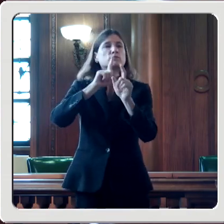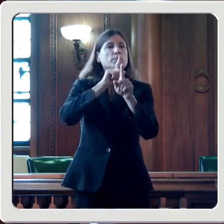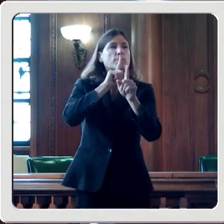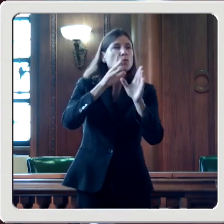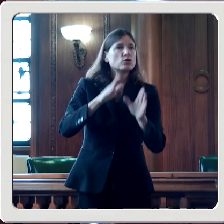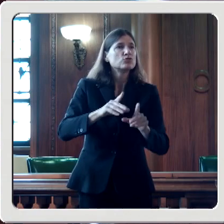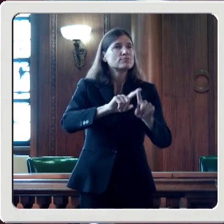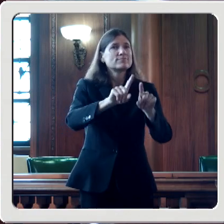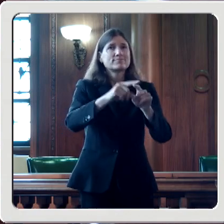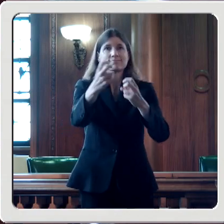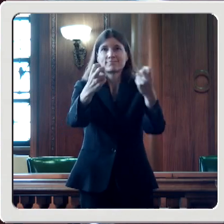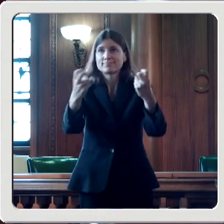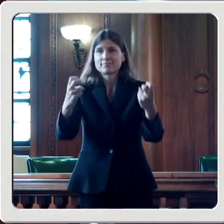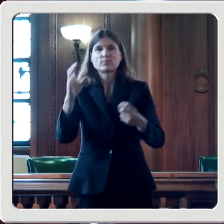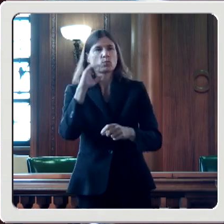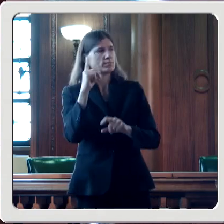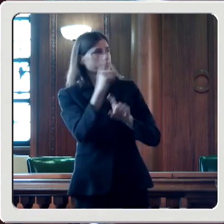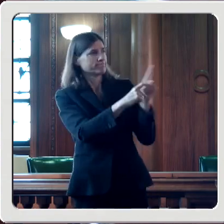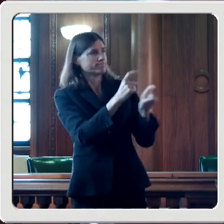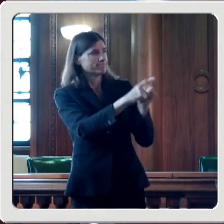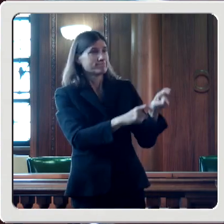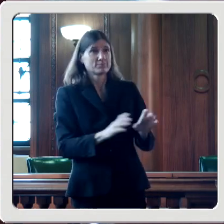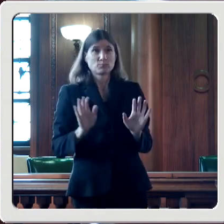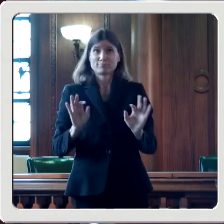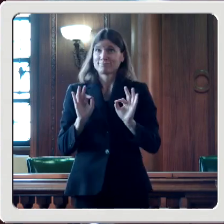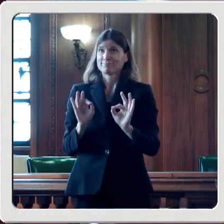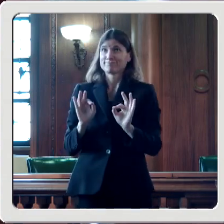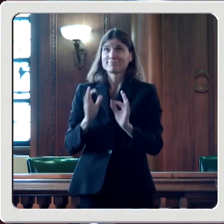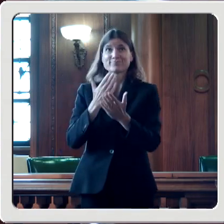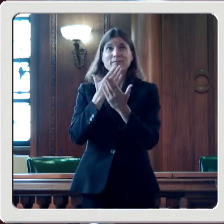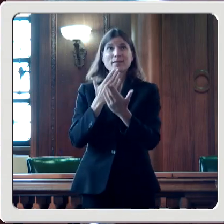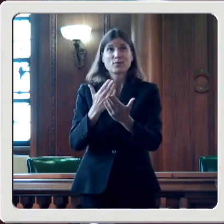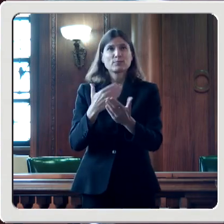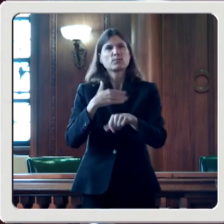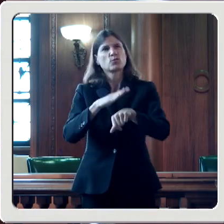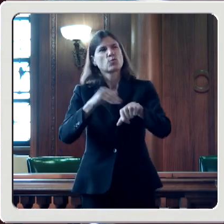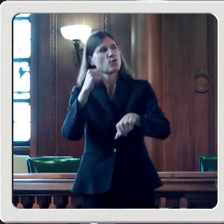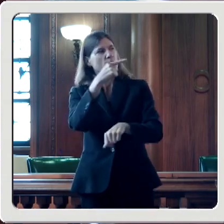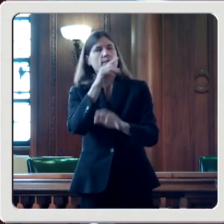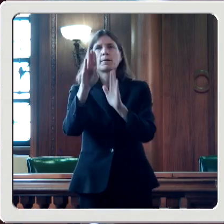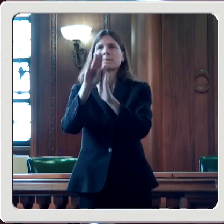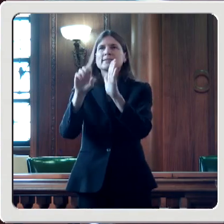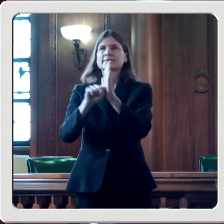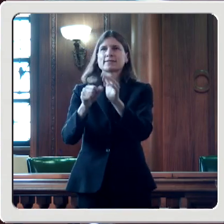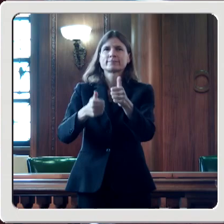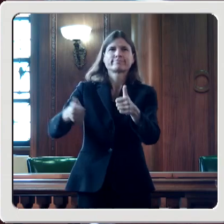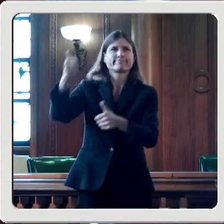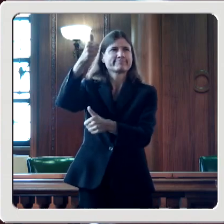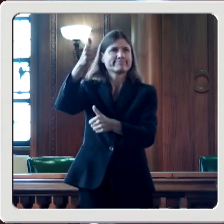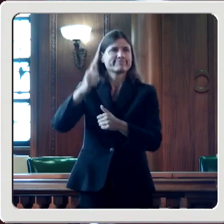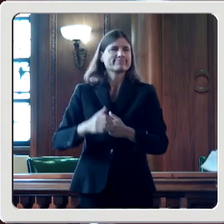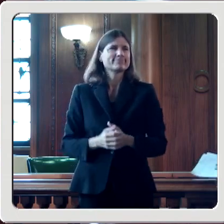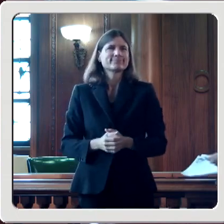Thank you so much. Without further ado, the President and CEO of Bay State Health Systems, Dr. Mark Kerouac. Thank